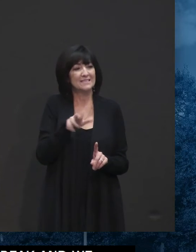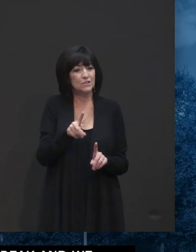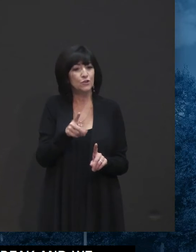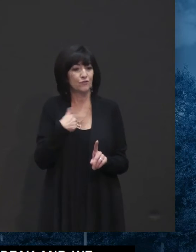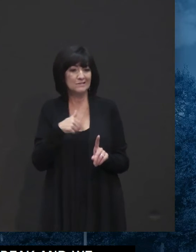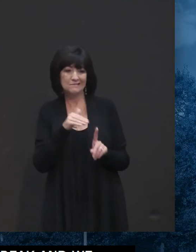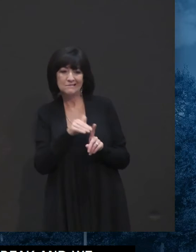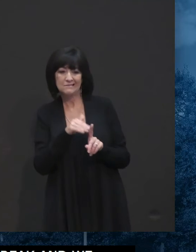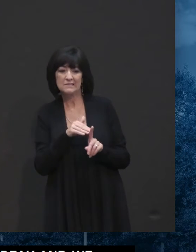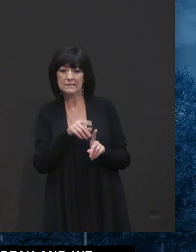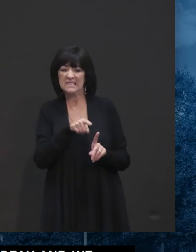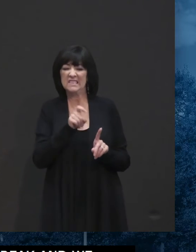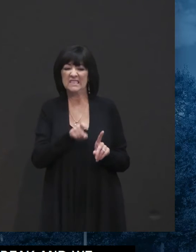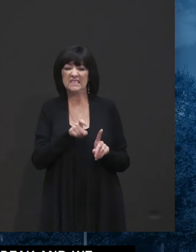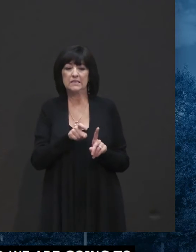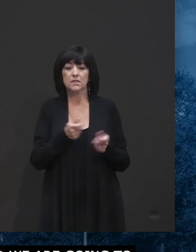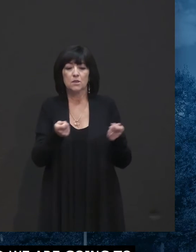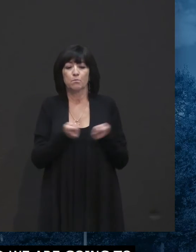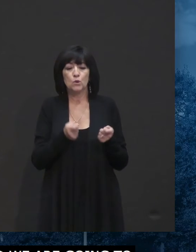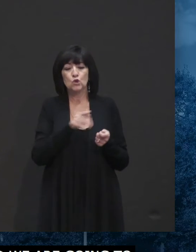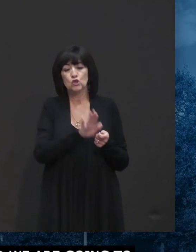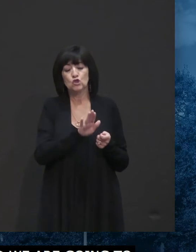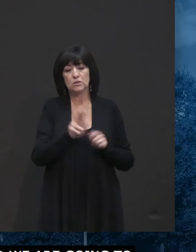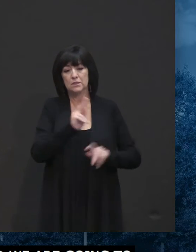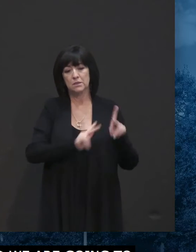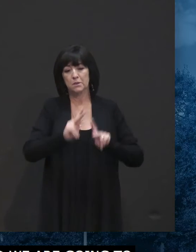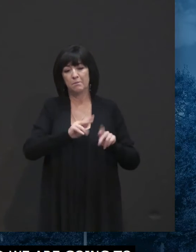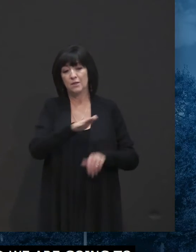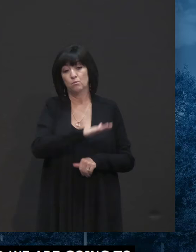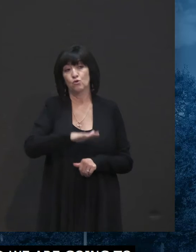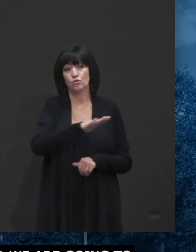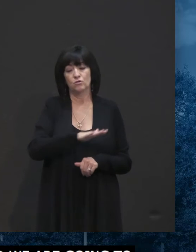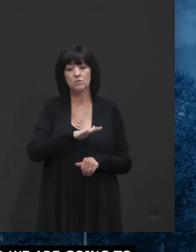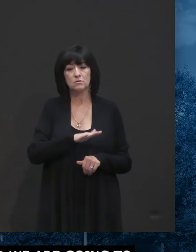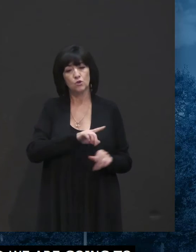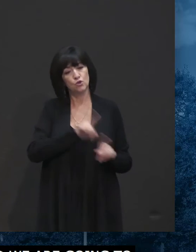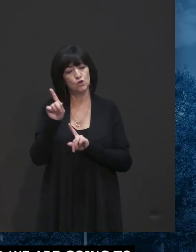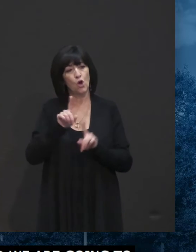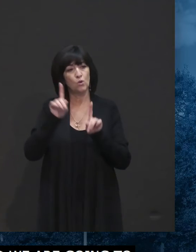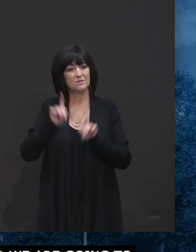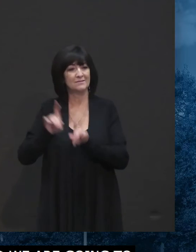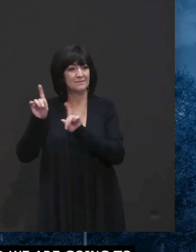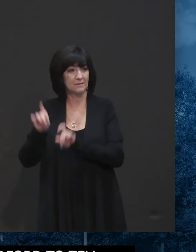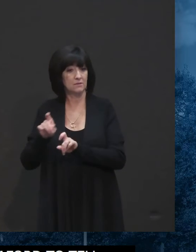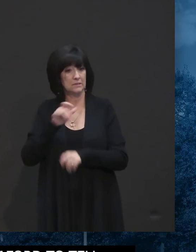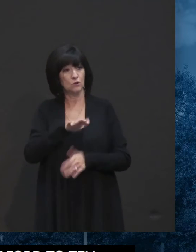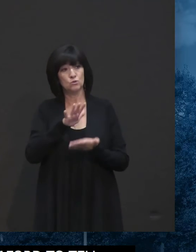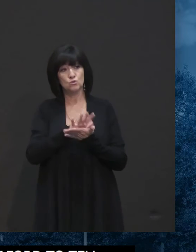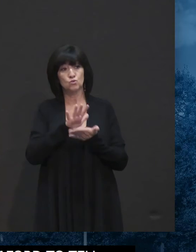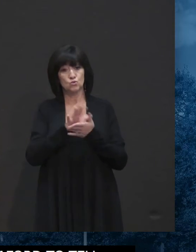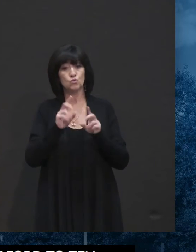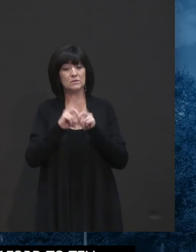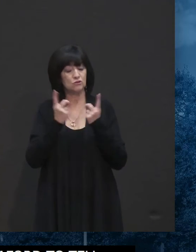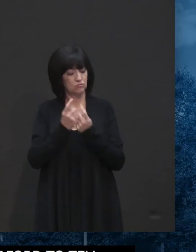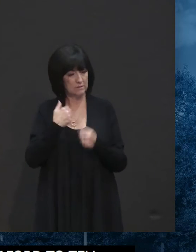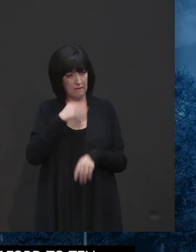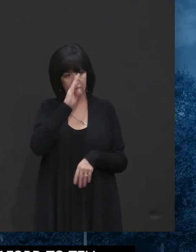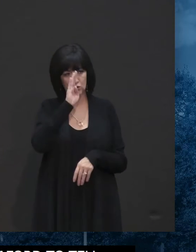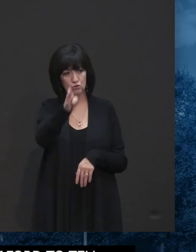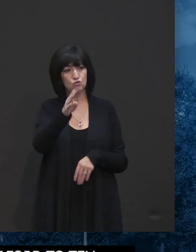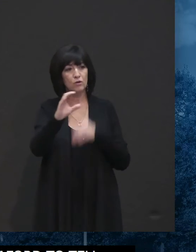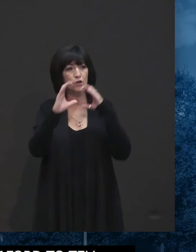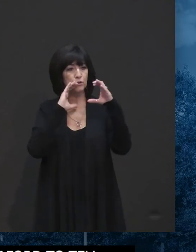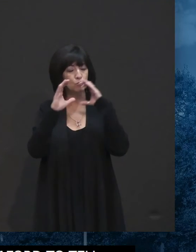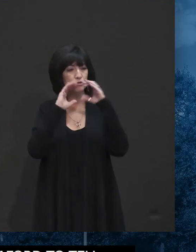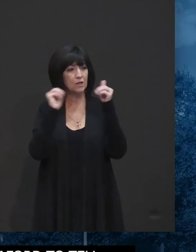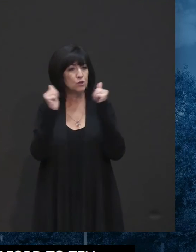need to get more people tested and try to get some coordination there. The districts, school districts down there also have direct communications to their